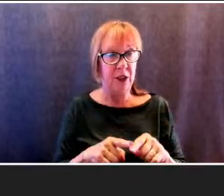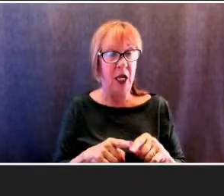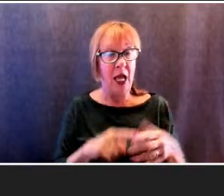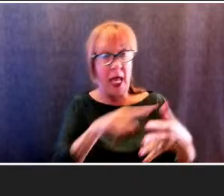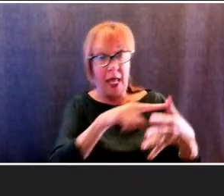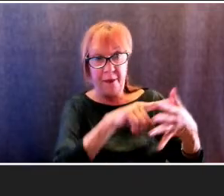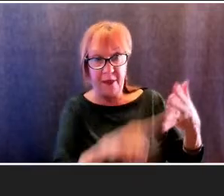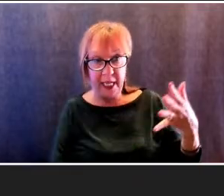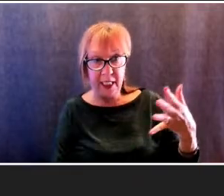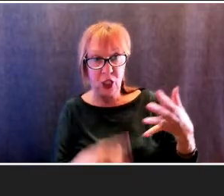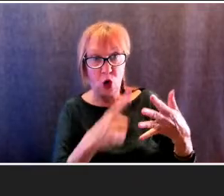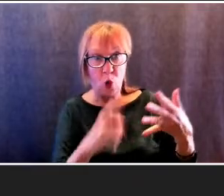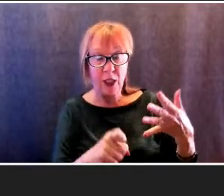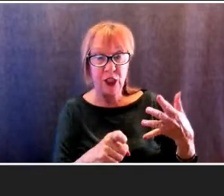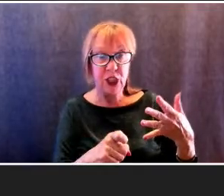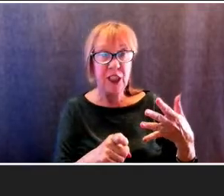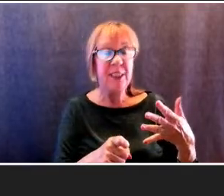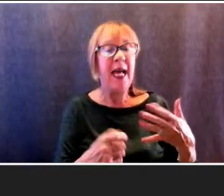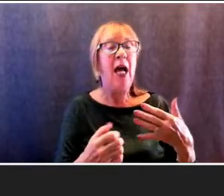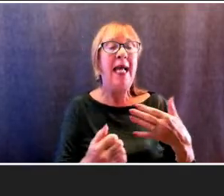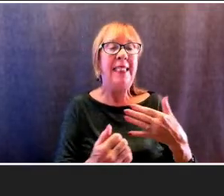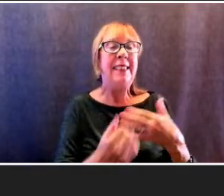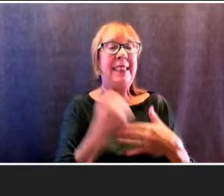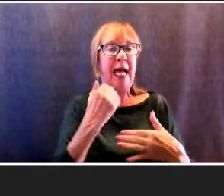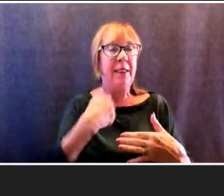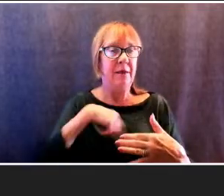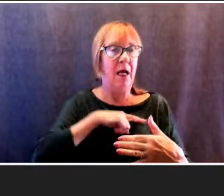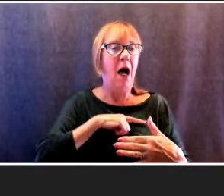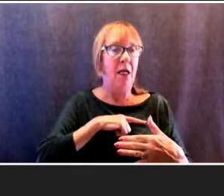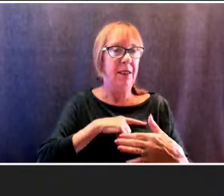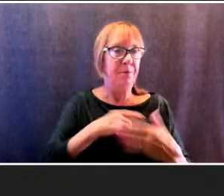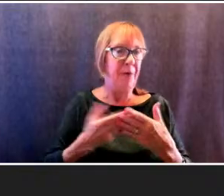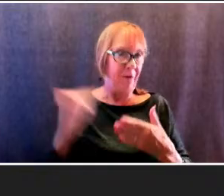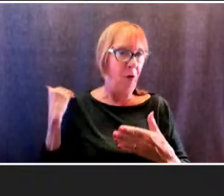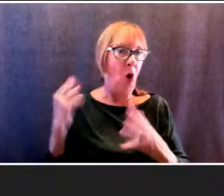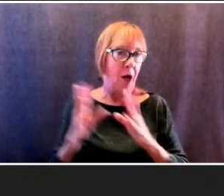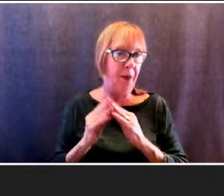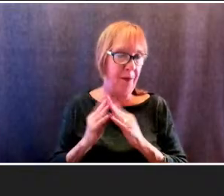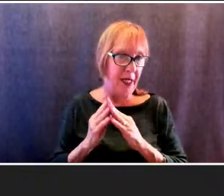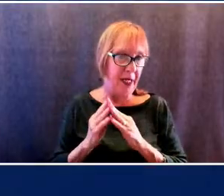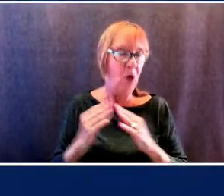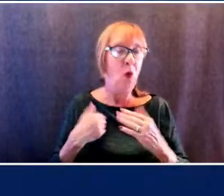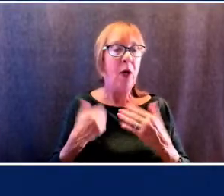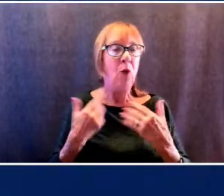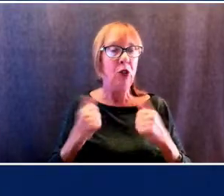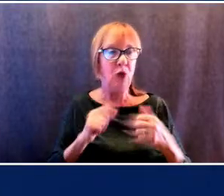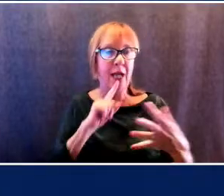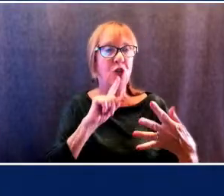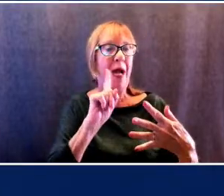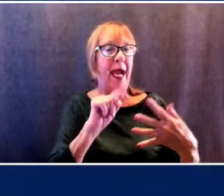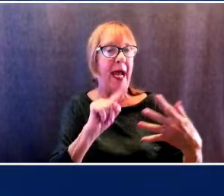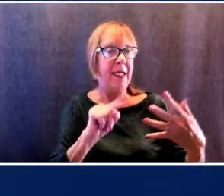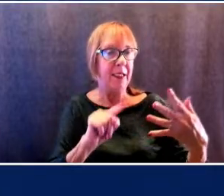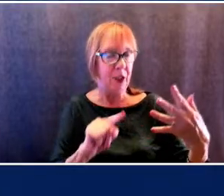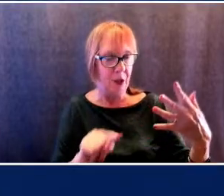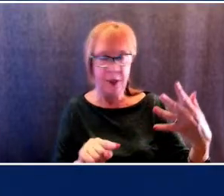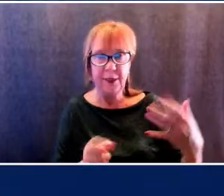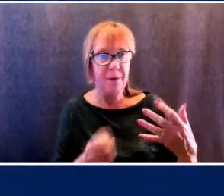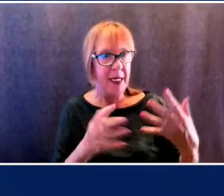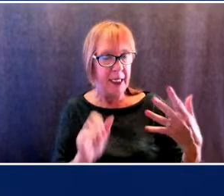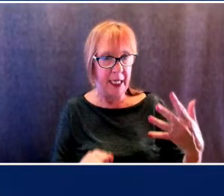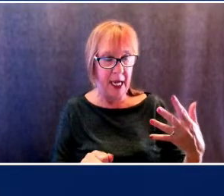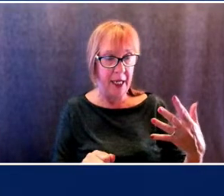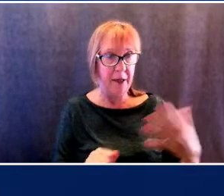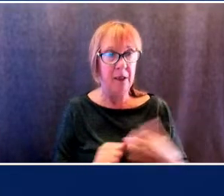submitted ahead of tonight's community meeting, and we will answer as many of them as we can in the allotted time. As a reminder, you can find answers